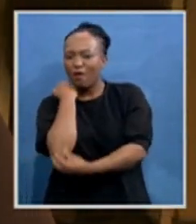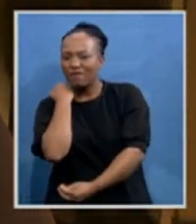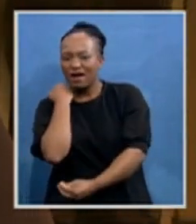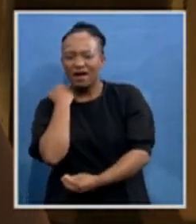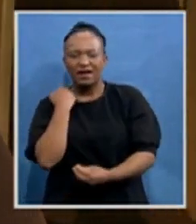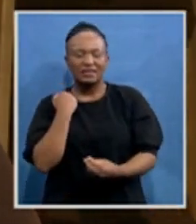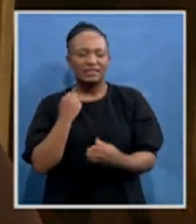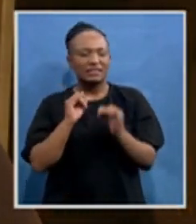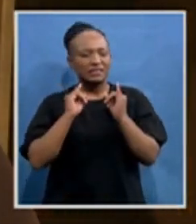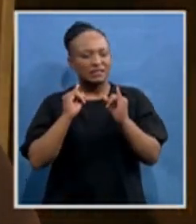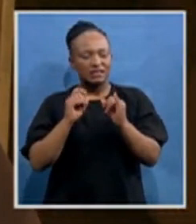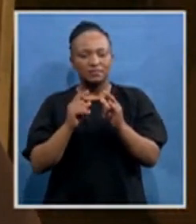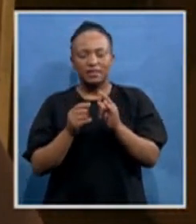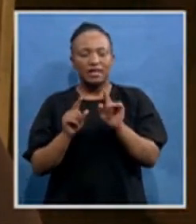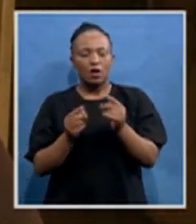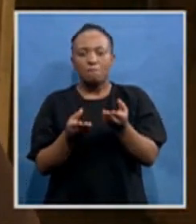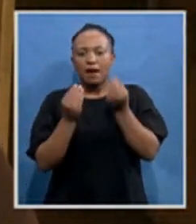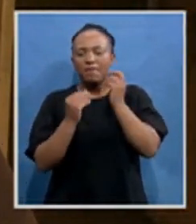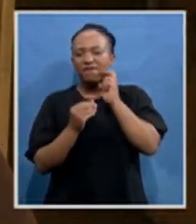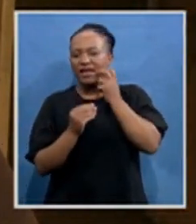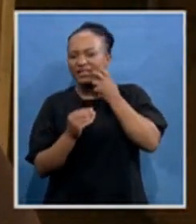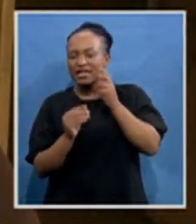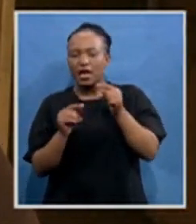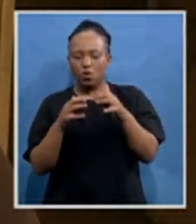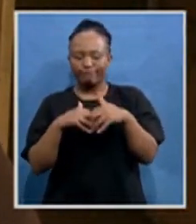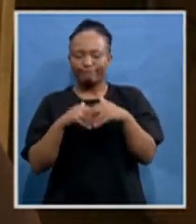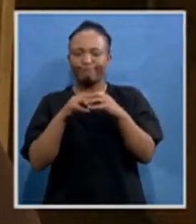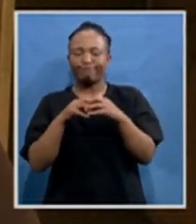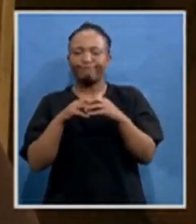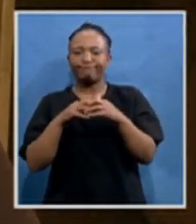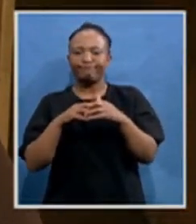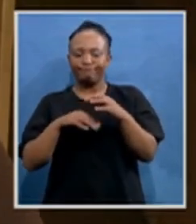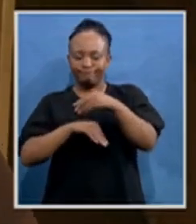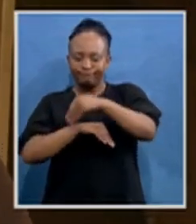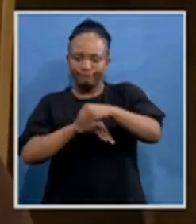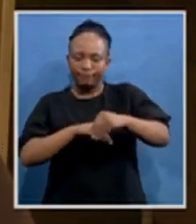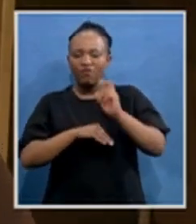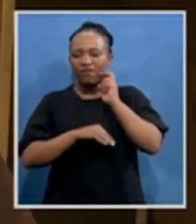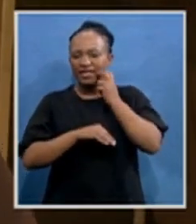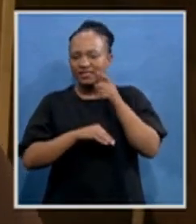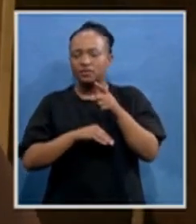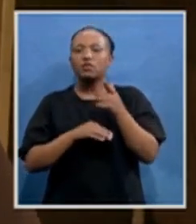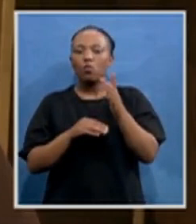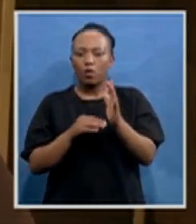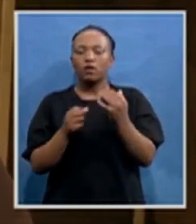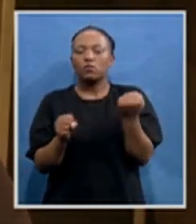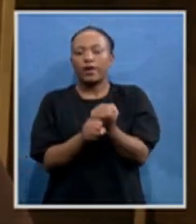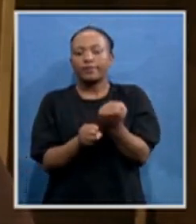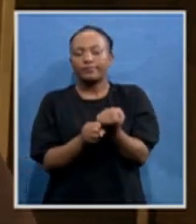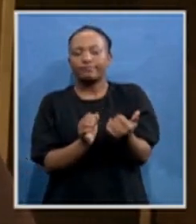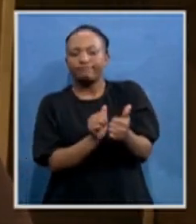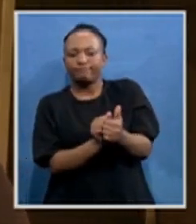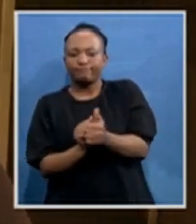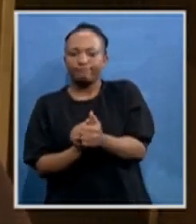vegetable garden off the ground. So there will certainly be interaction and working relationships with communities where these